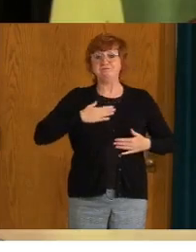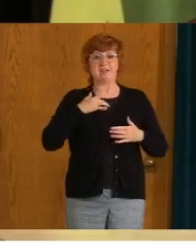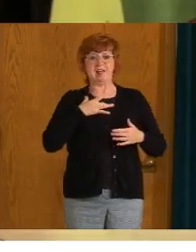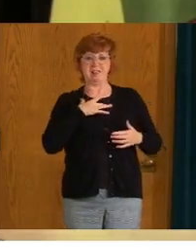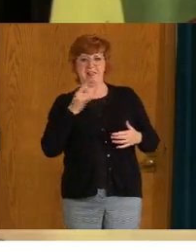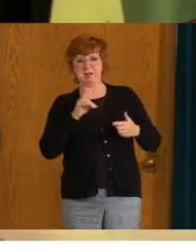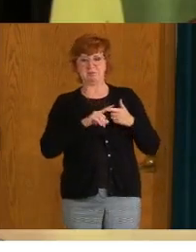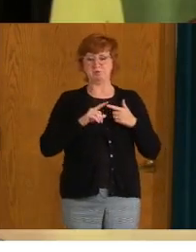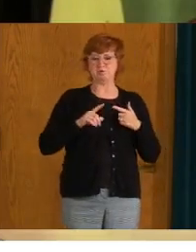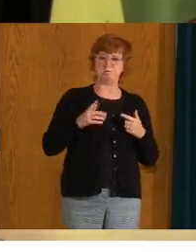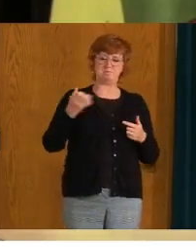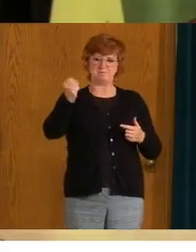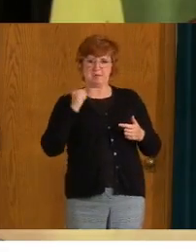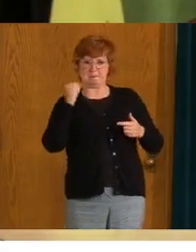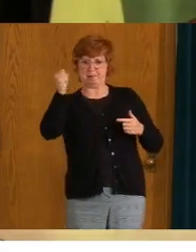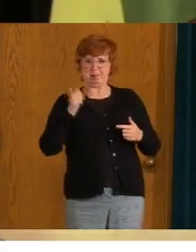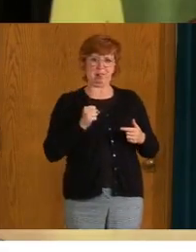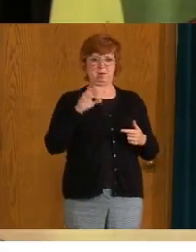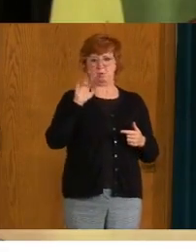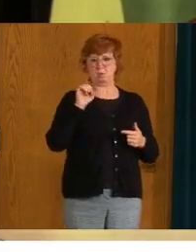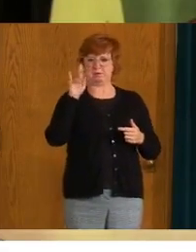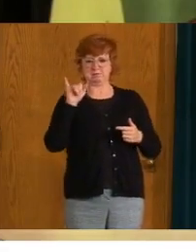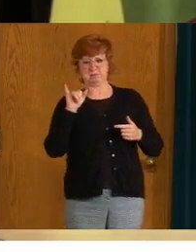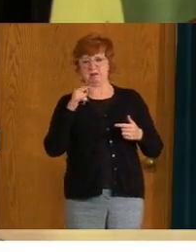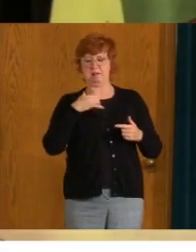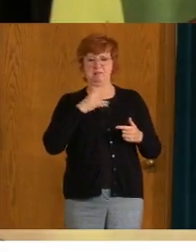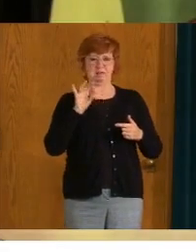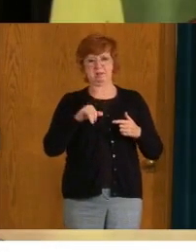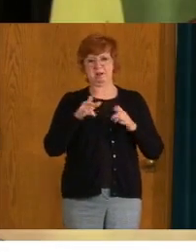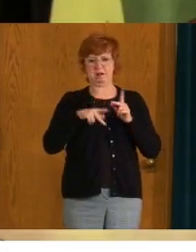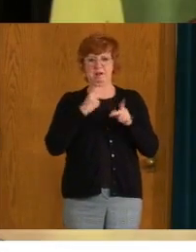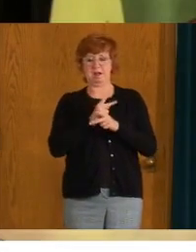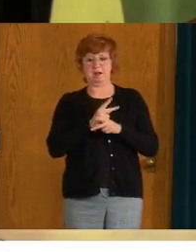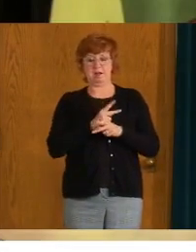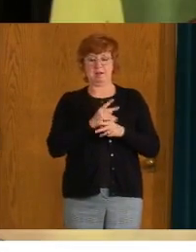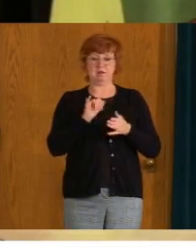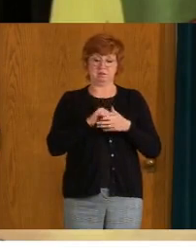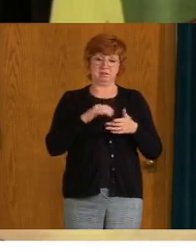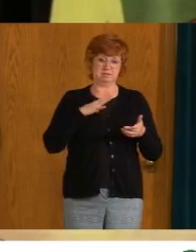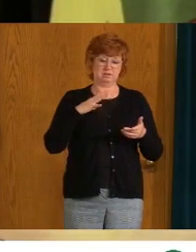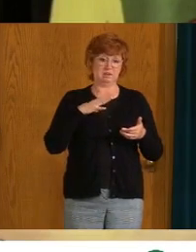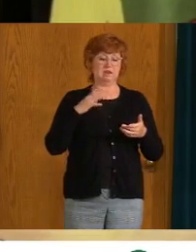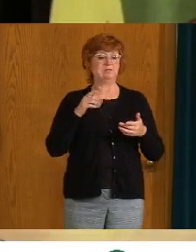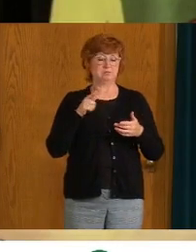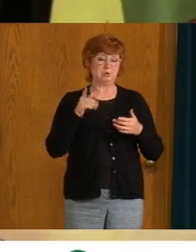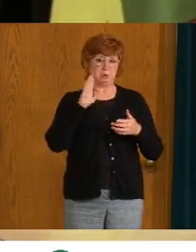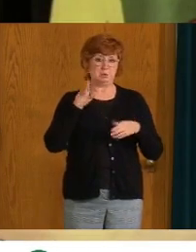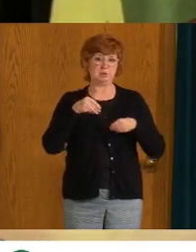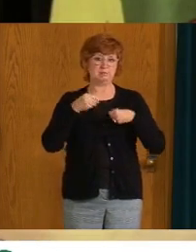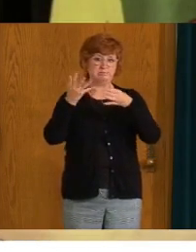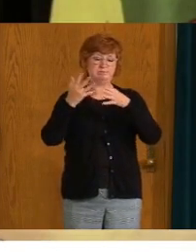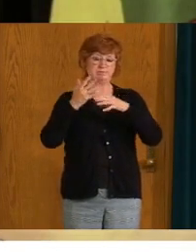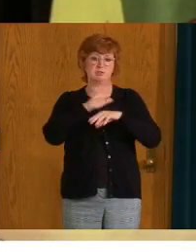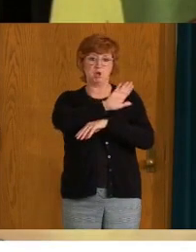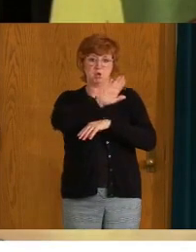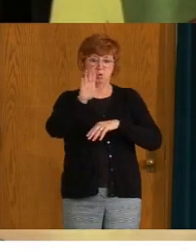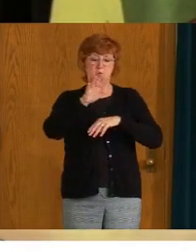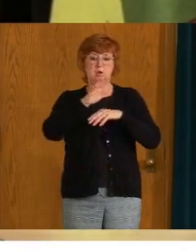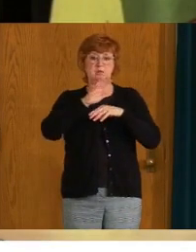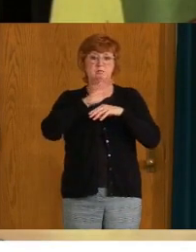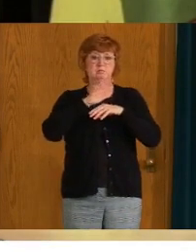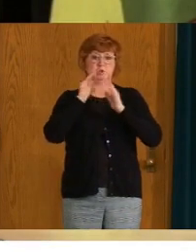not what you think it is. So you and your community, I guess another win would be is if enough of us